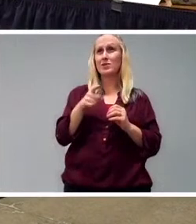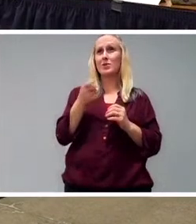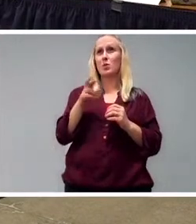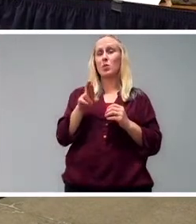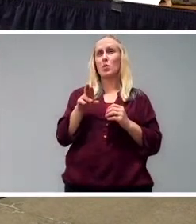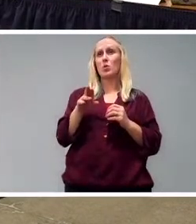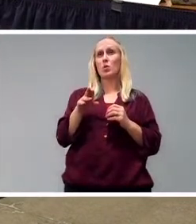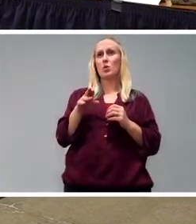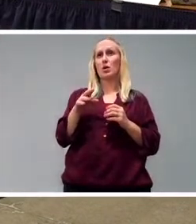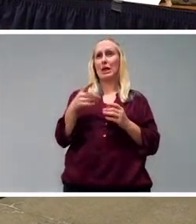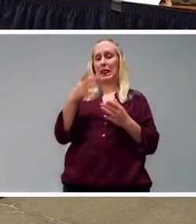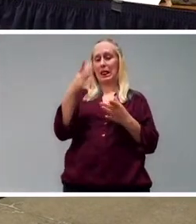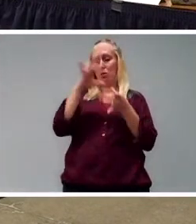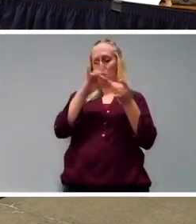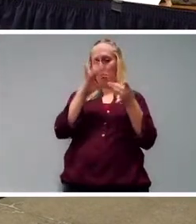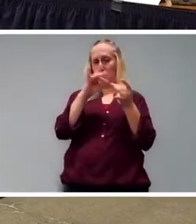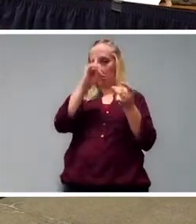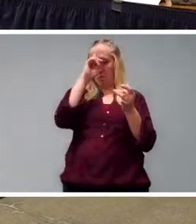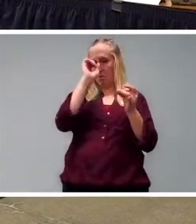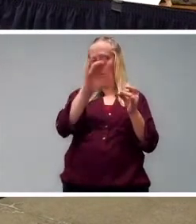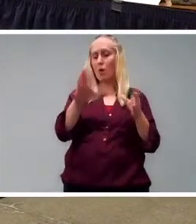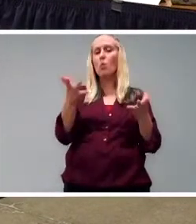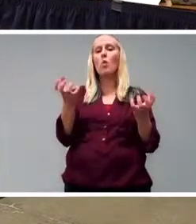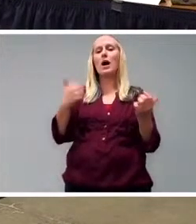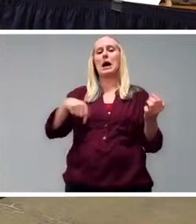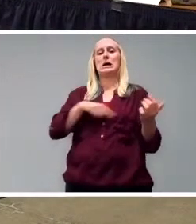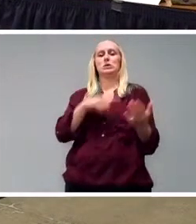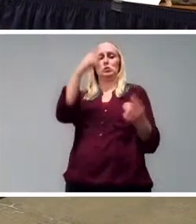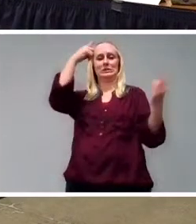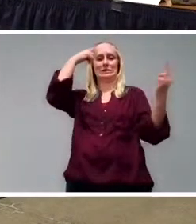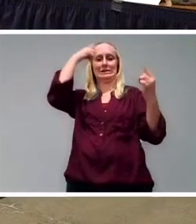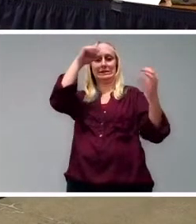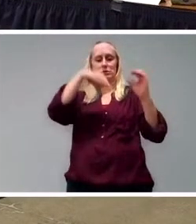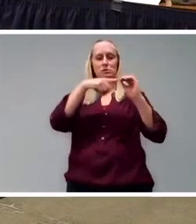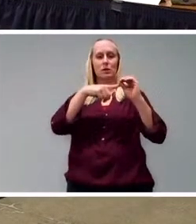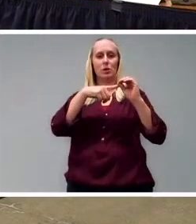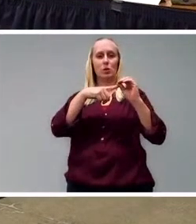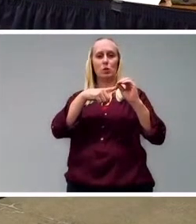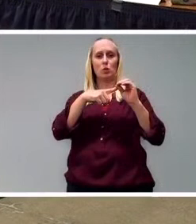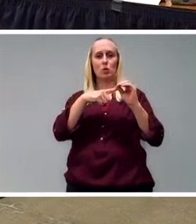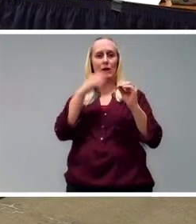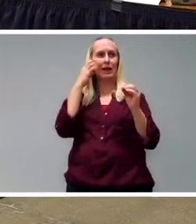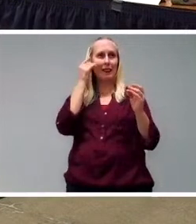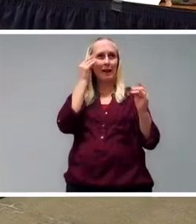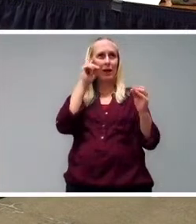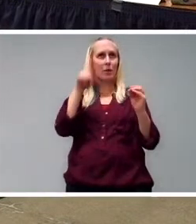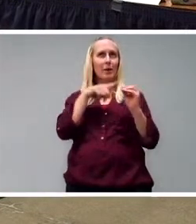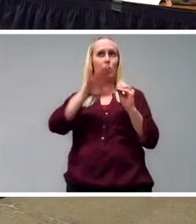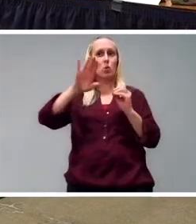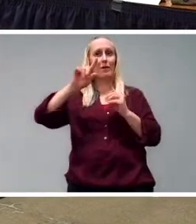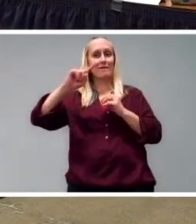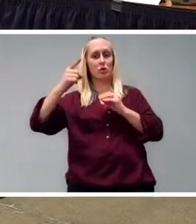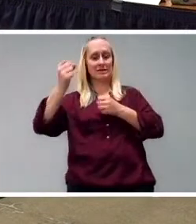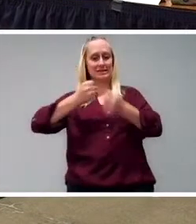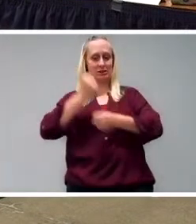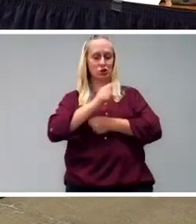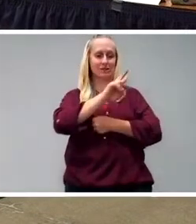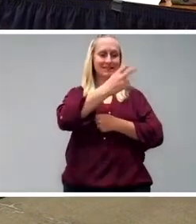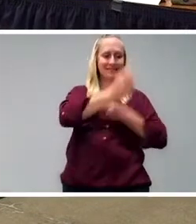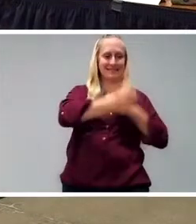of thought that you would like us to consider as you are in first year, second year here, and think about